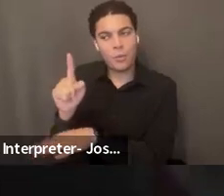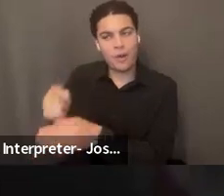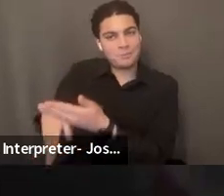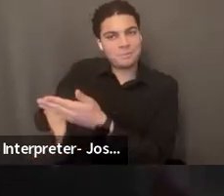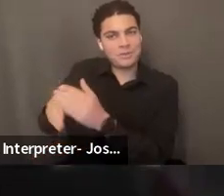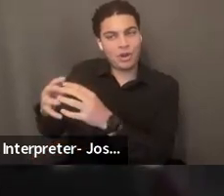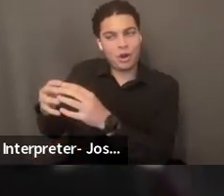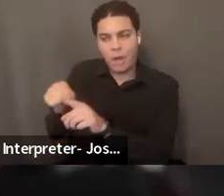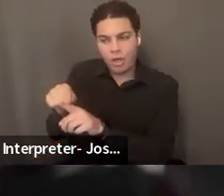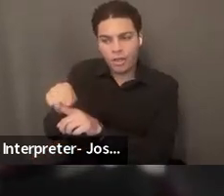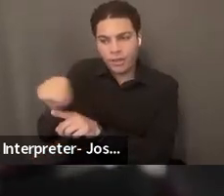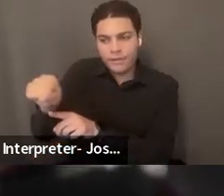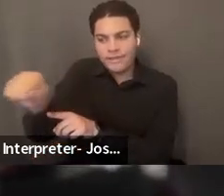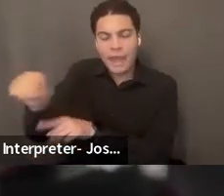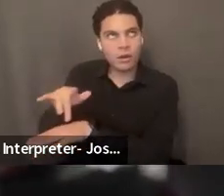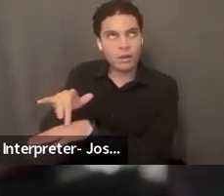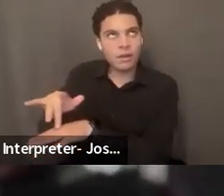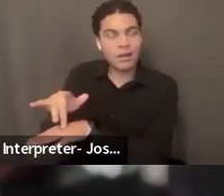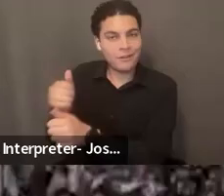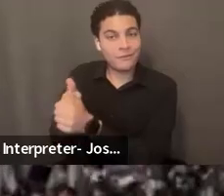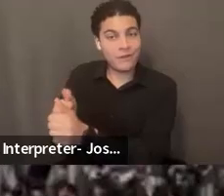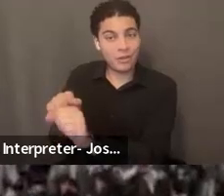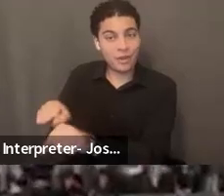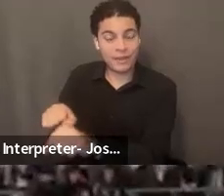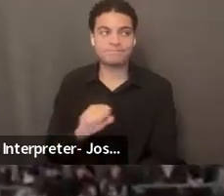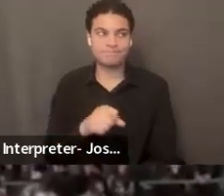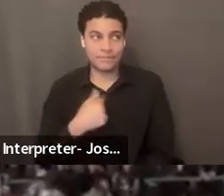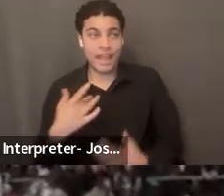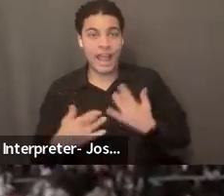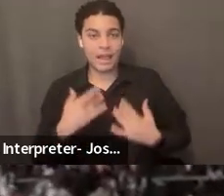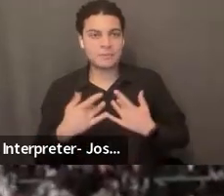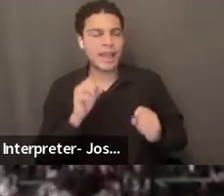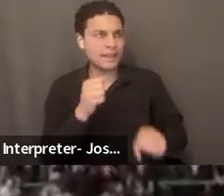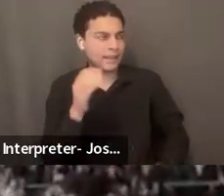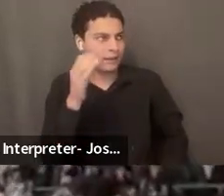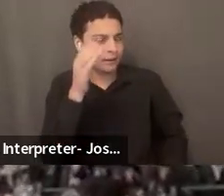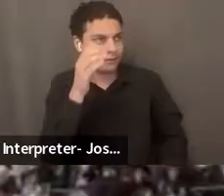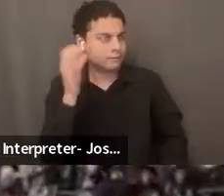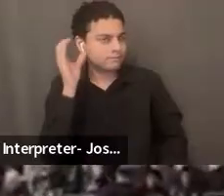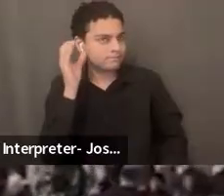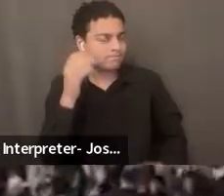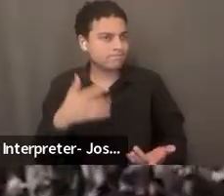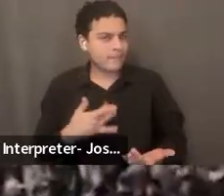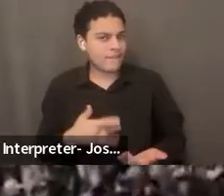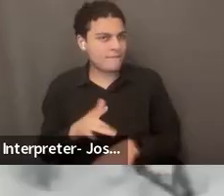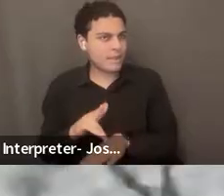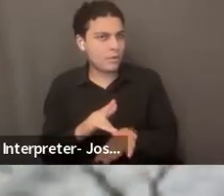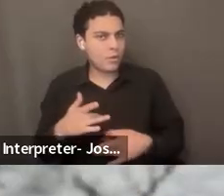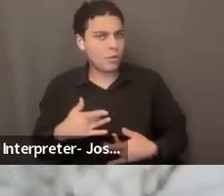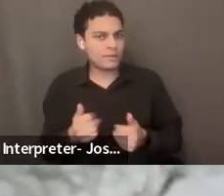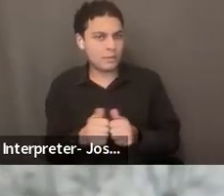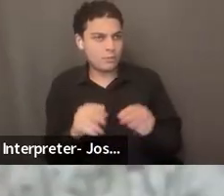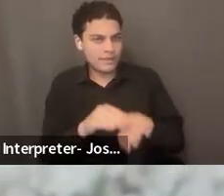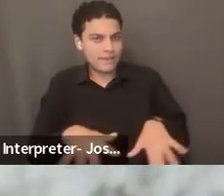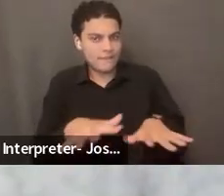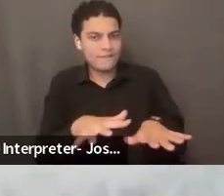able to be in the loop as to what's happening on the field and be able to share that excitement along with the rest of the fans. To have something